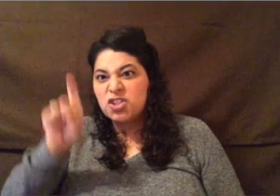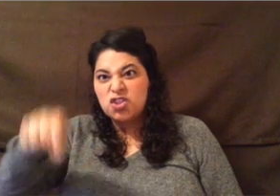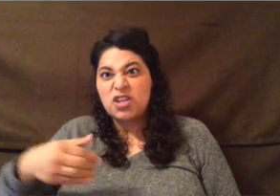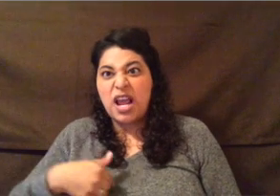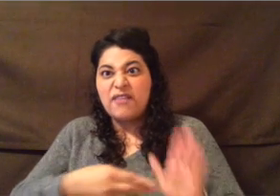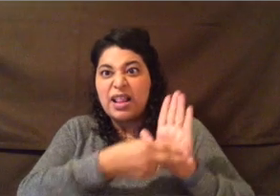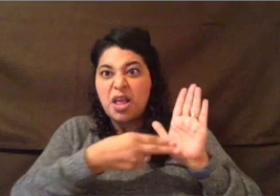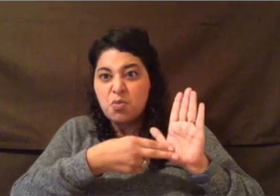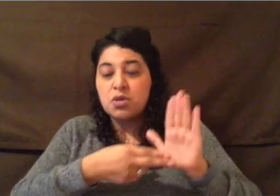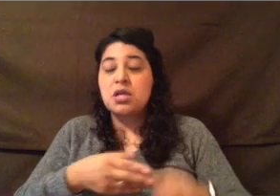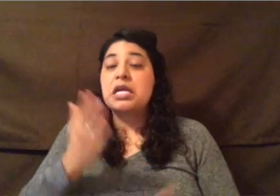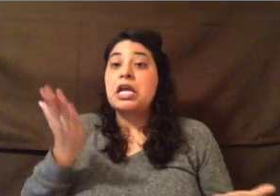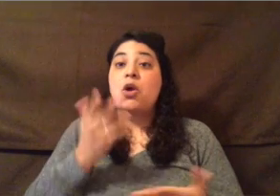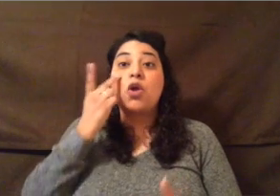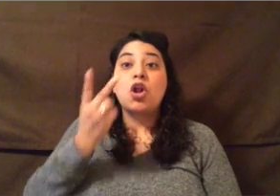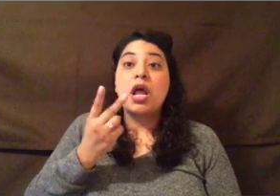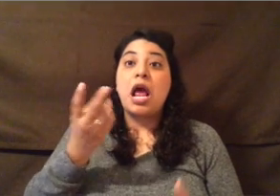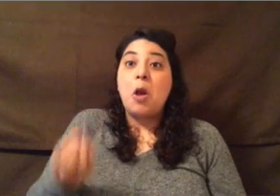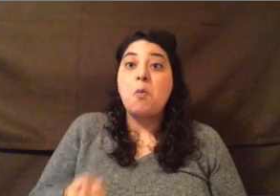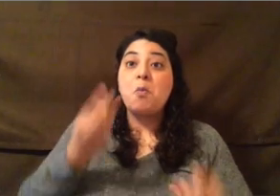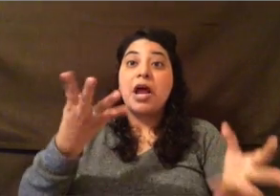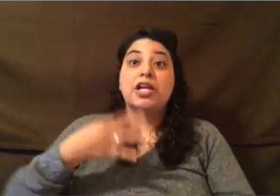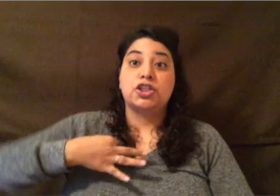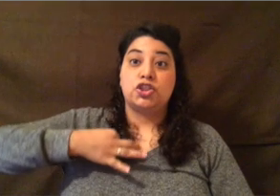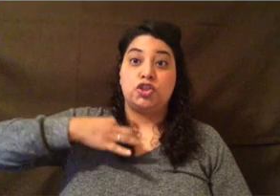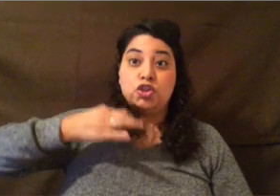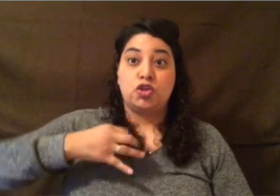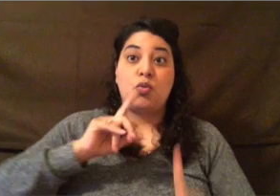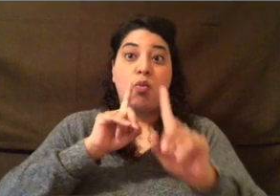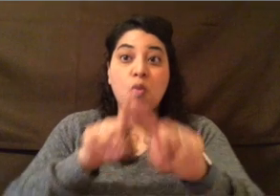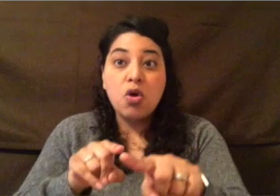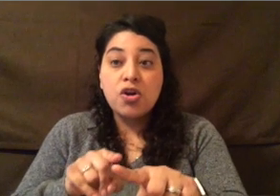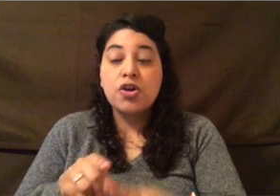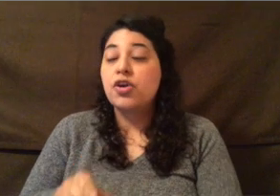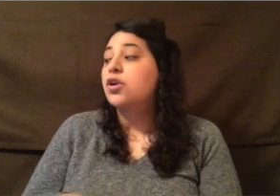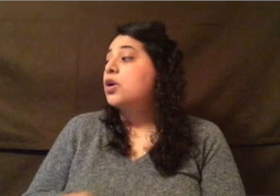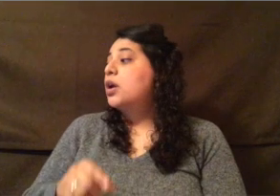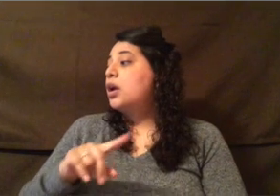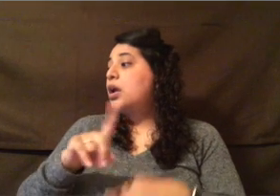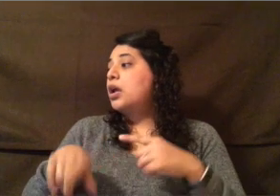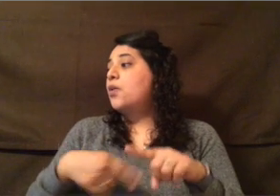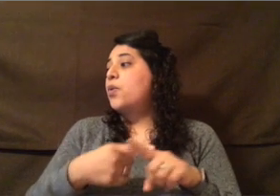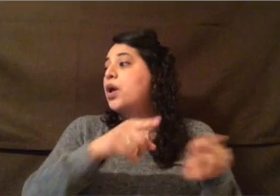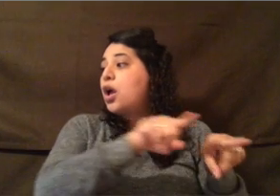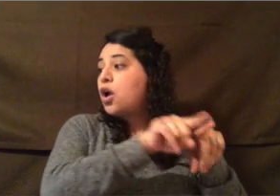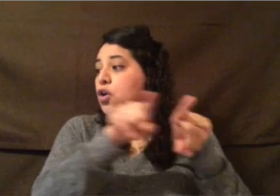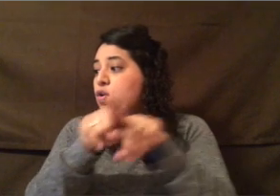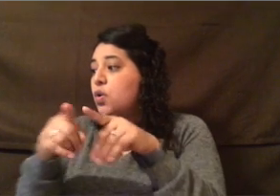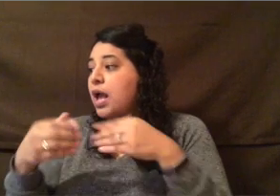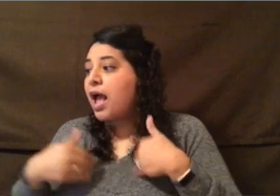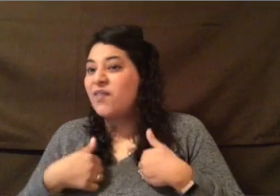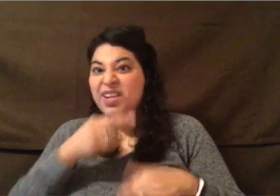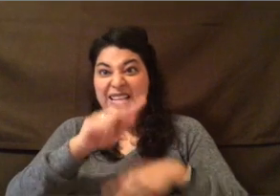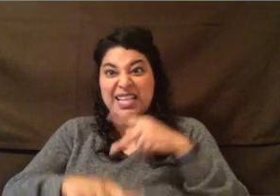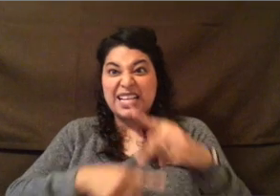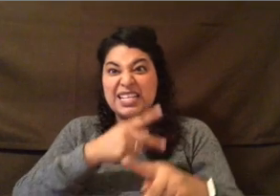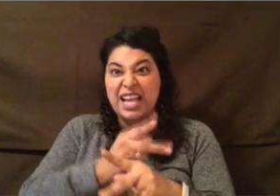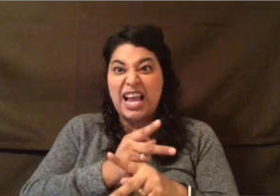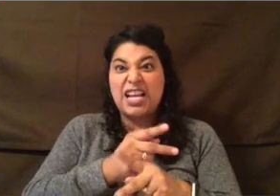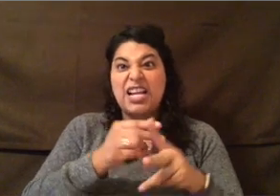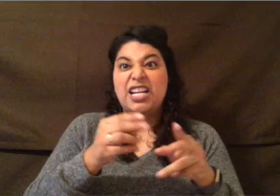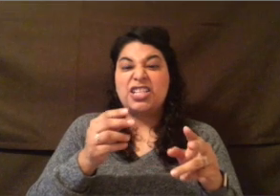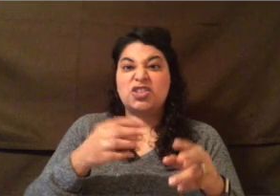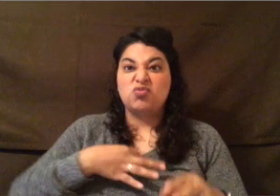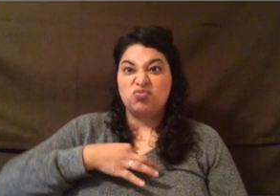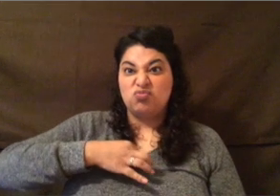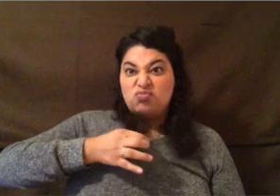In this case, we're looking at the amount of shirts ordered, and we also have the categories of different types